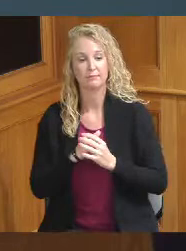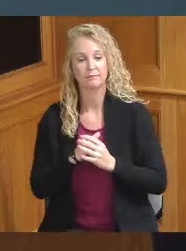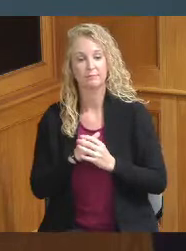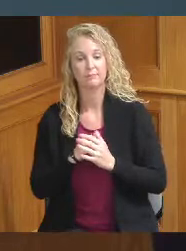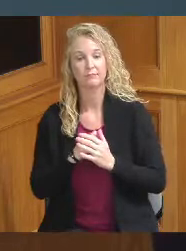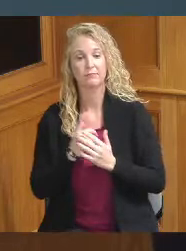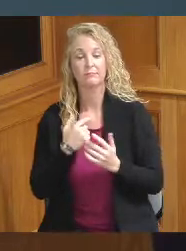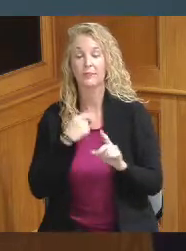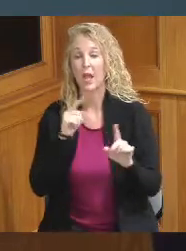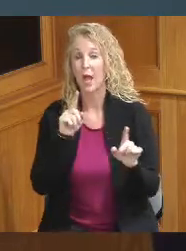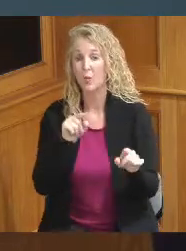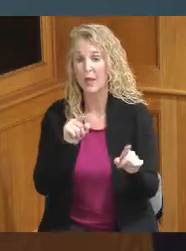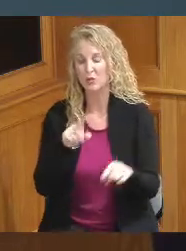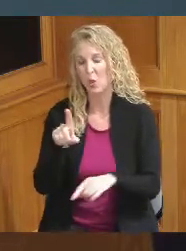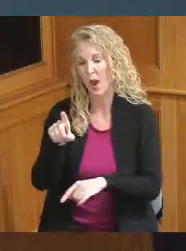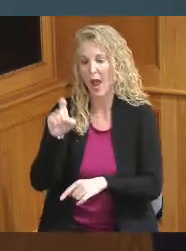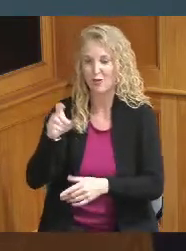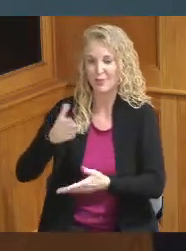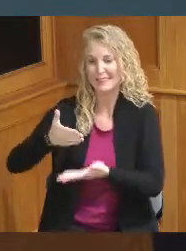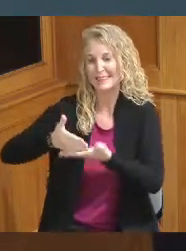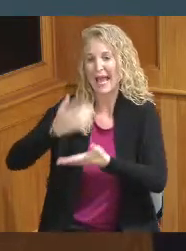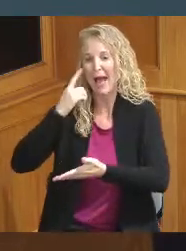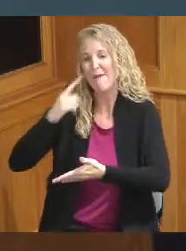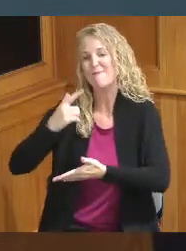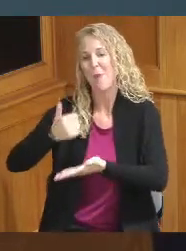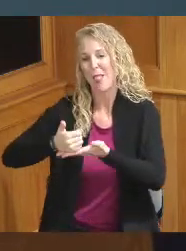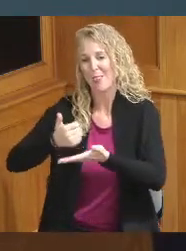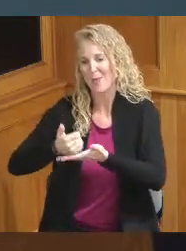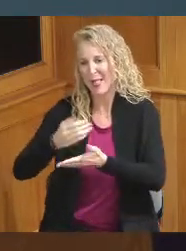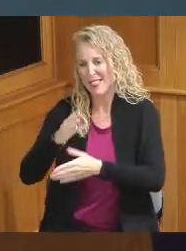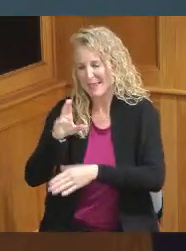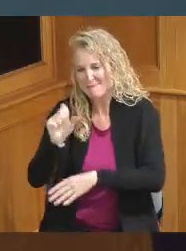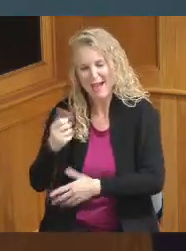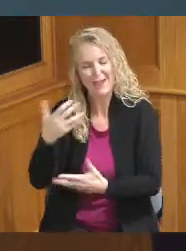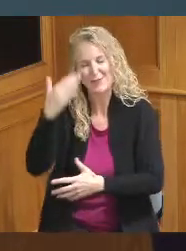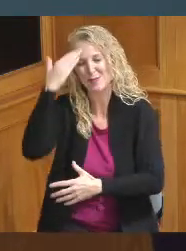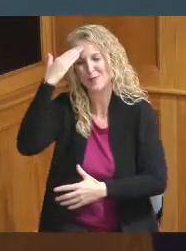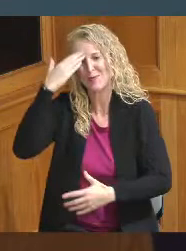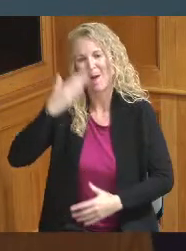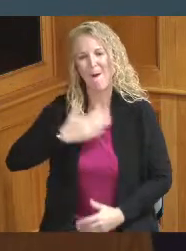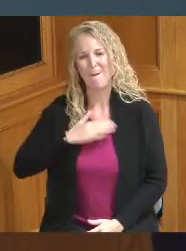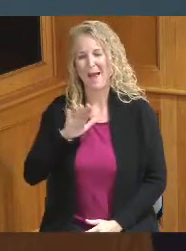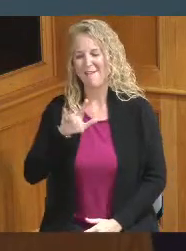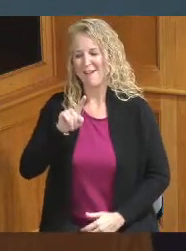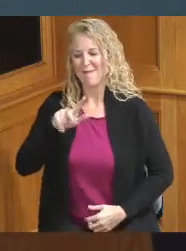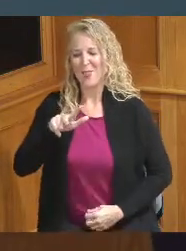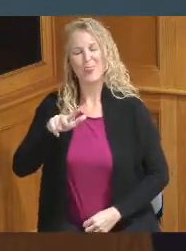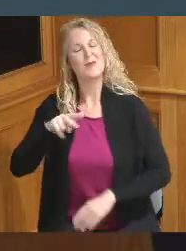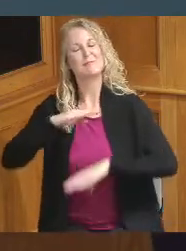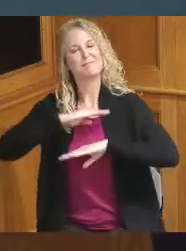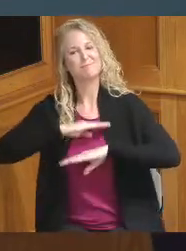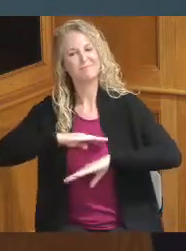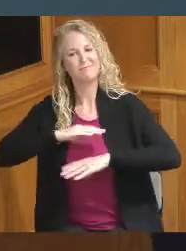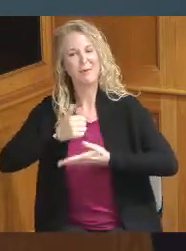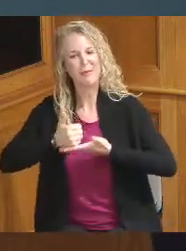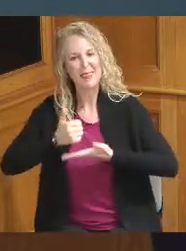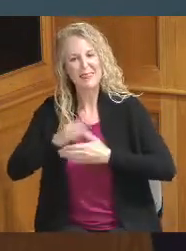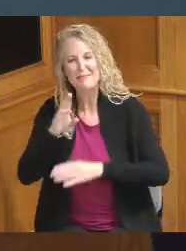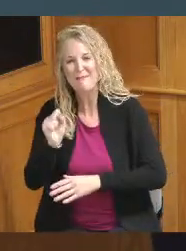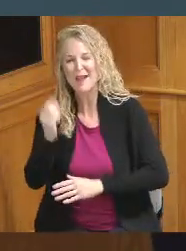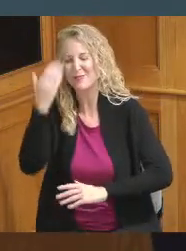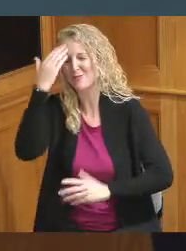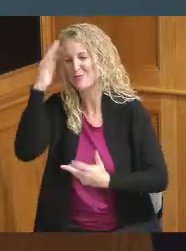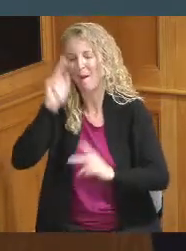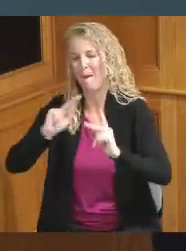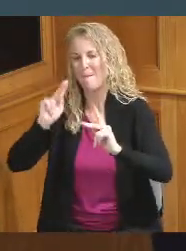went to, of course, the 100 stop of the 513 relief bus. Y'all know how I feel about the 513 relief bus. Not just me, but how people